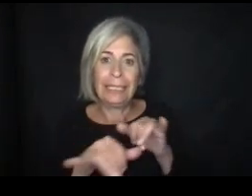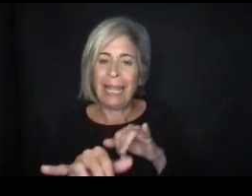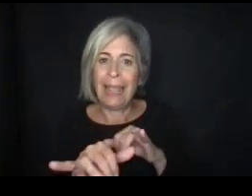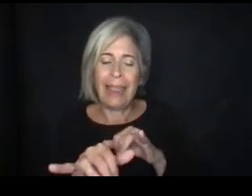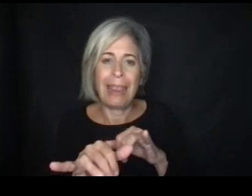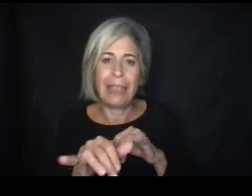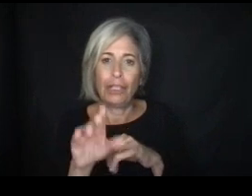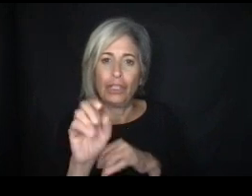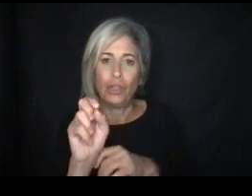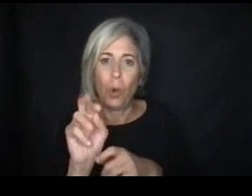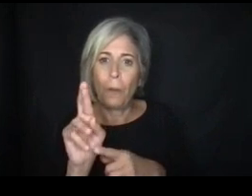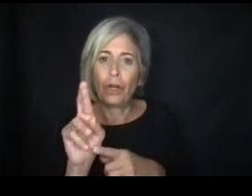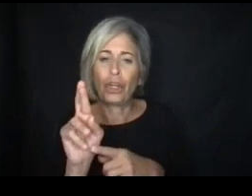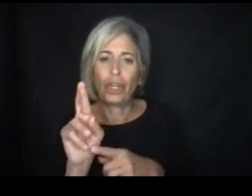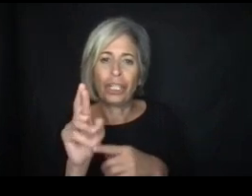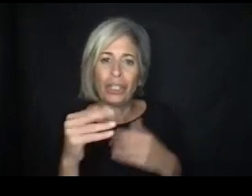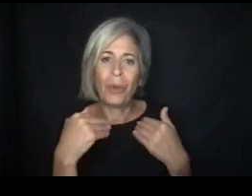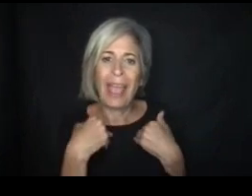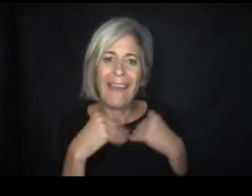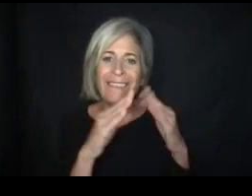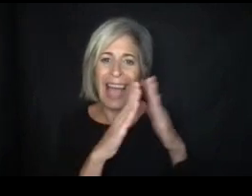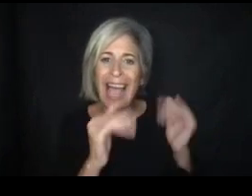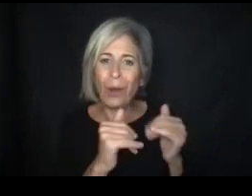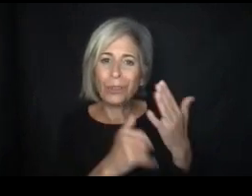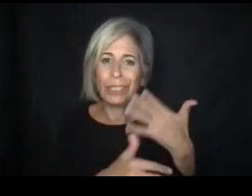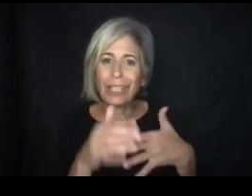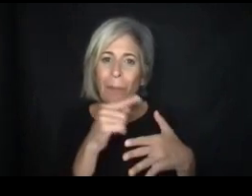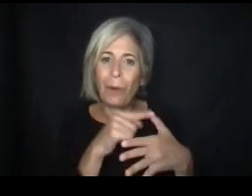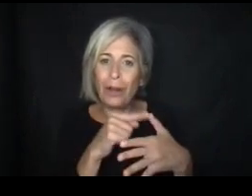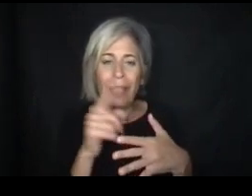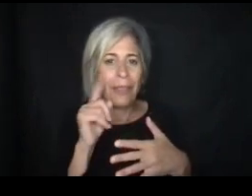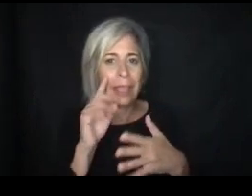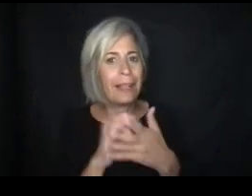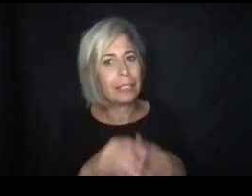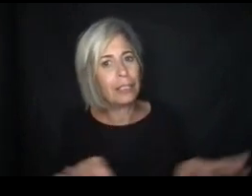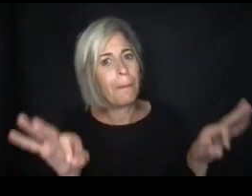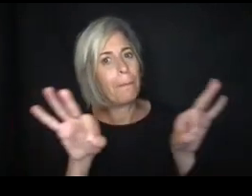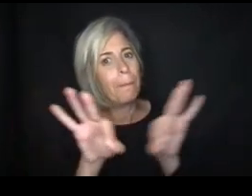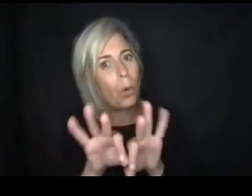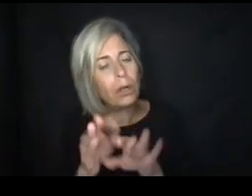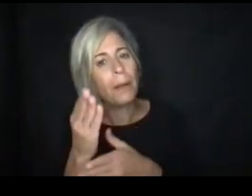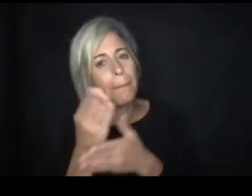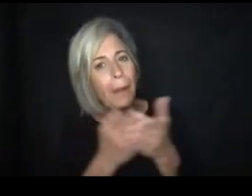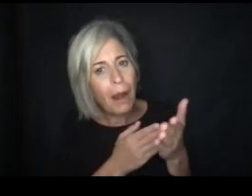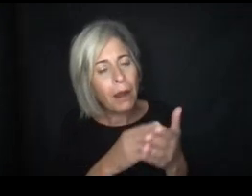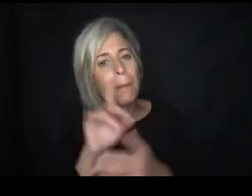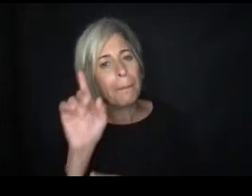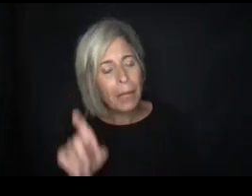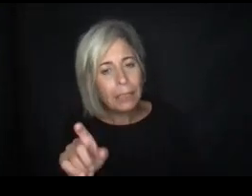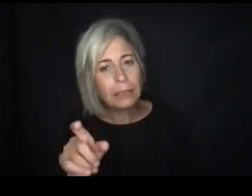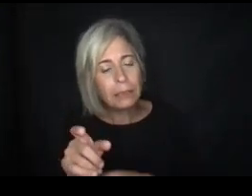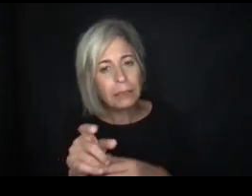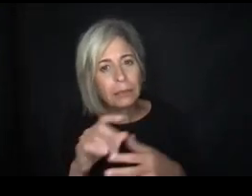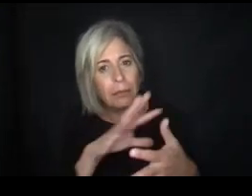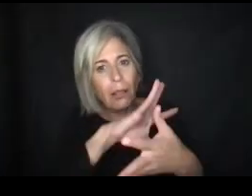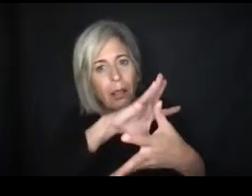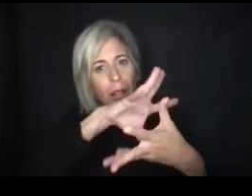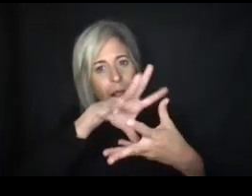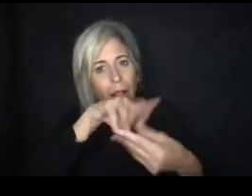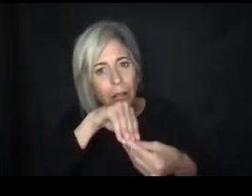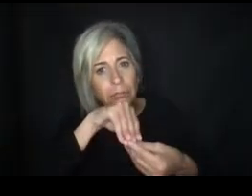being able to have housing. So I think that is an important piece, that it is all together.